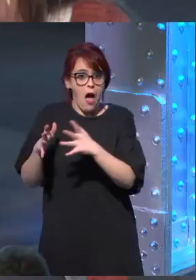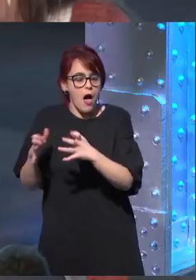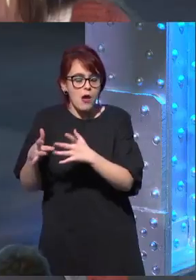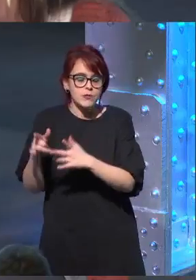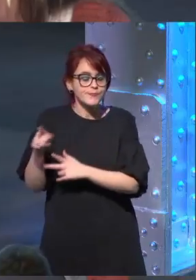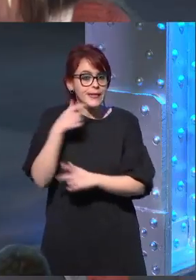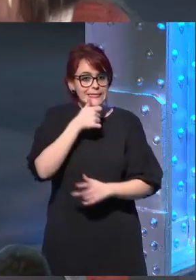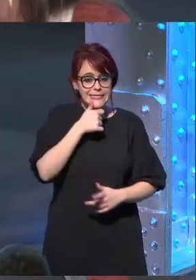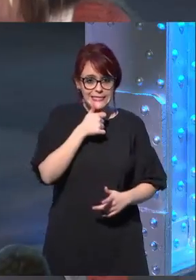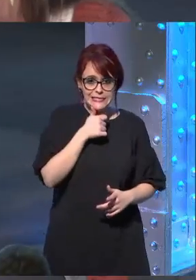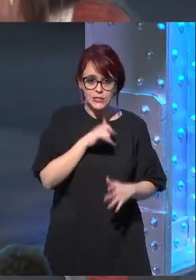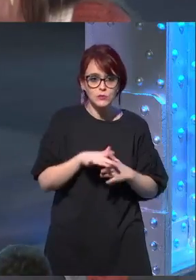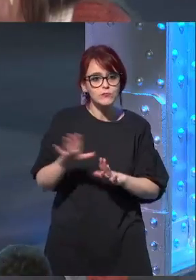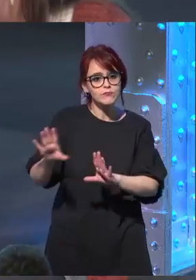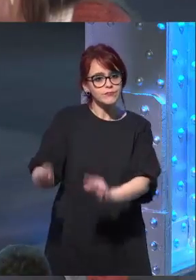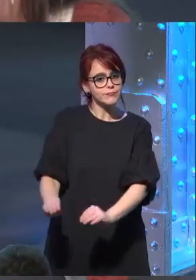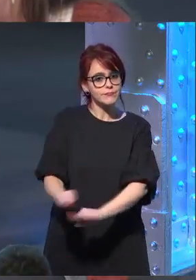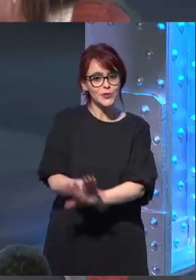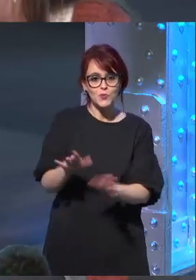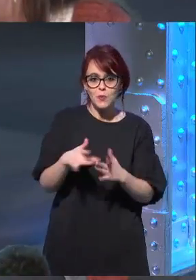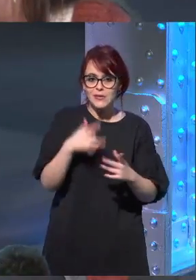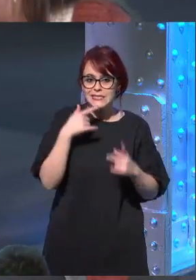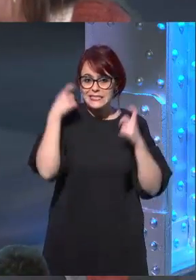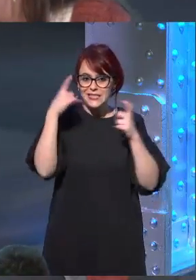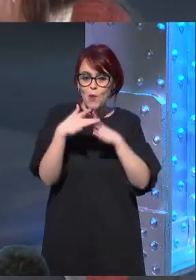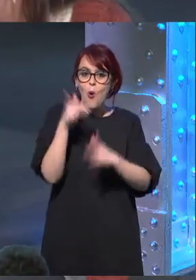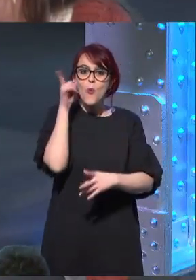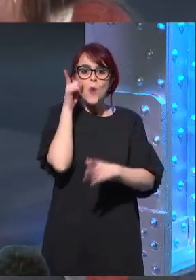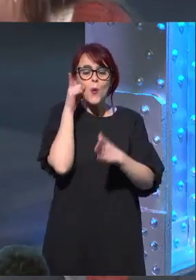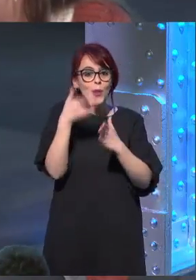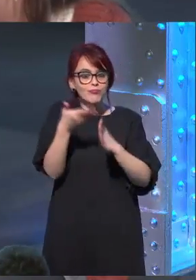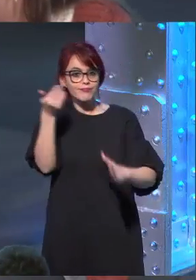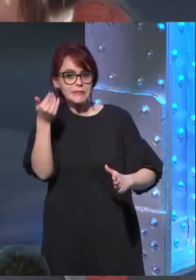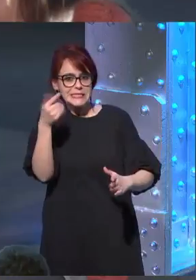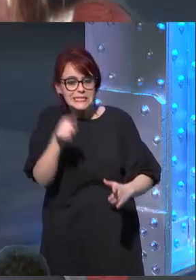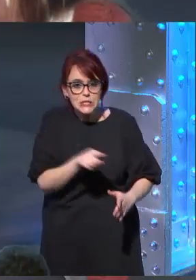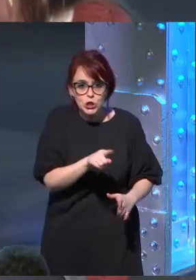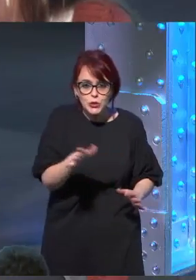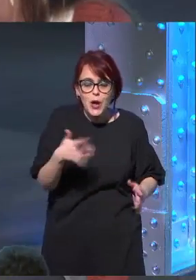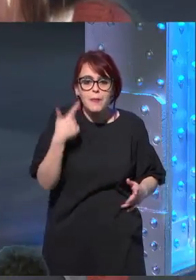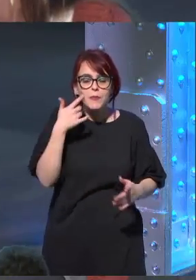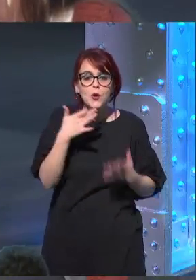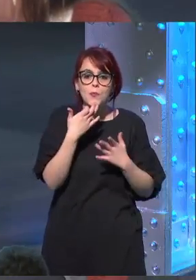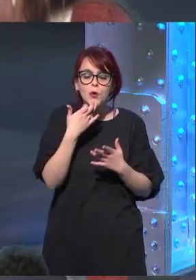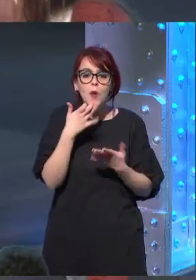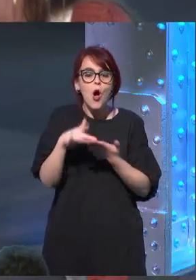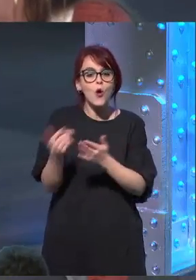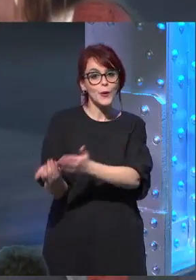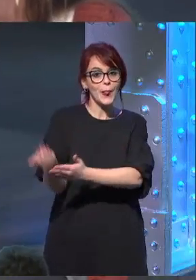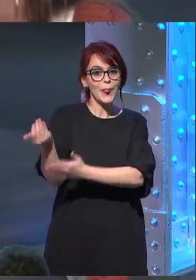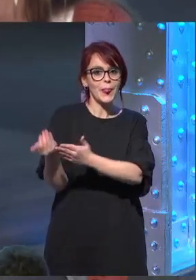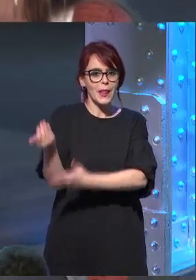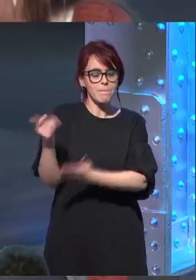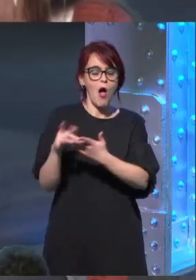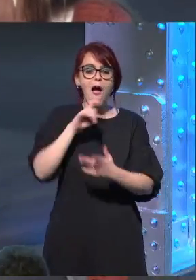the notification? It's true. Every time you get a message, you want to know who's writing to you. But I think there's